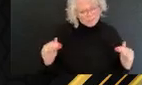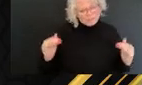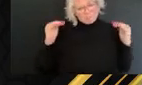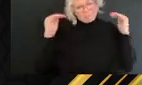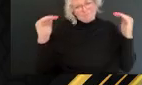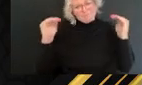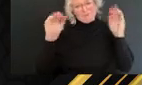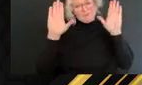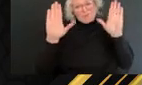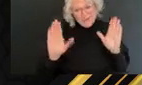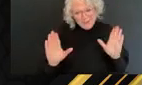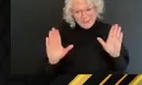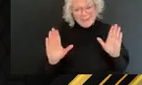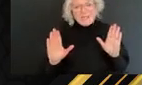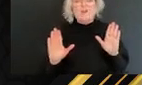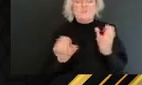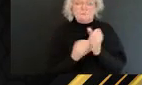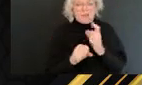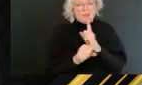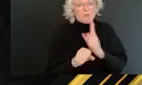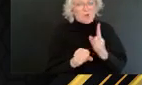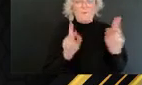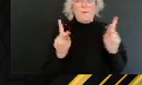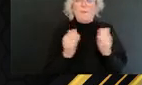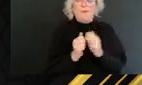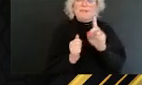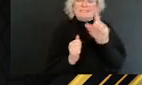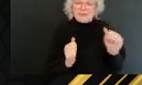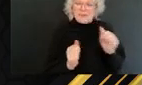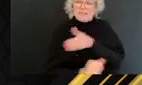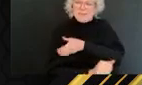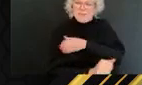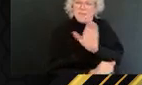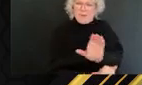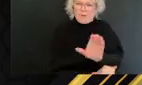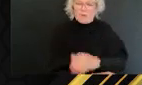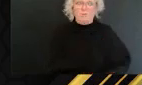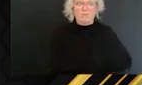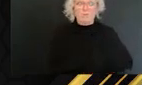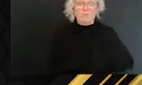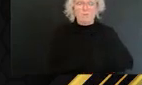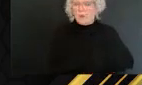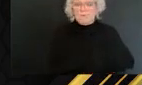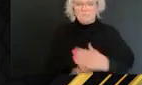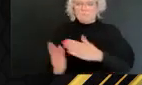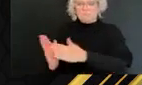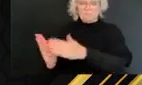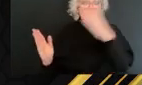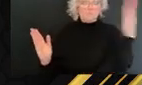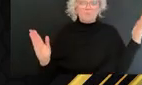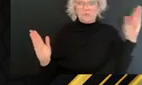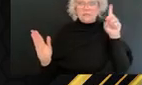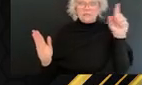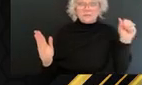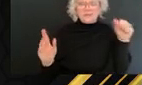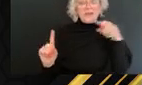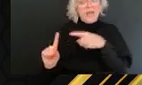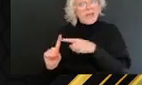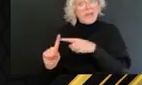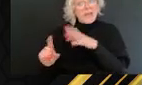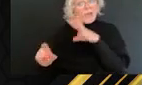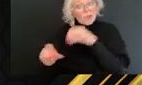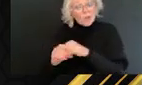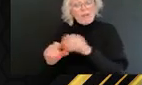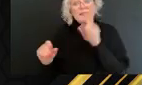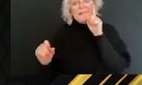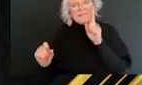through technology to empower people with disabilities. And this extends across the whole spectrum of disability, including